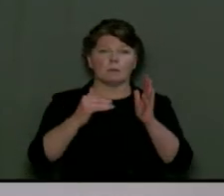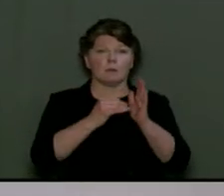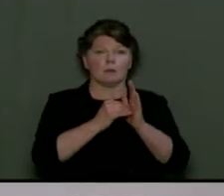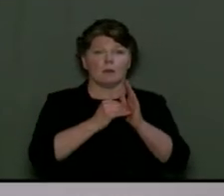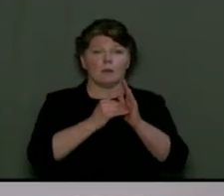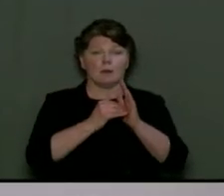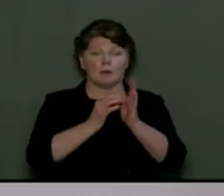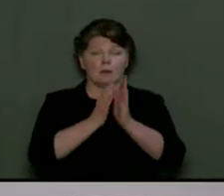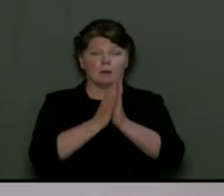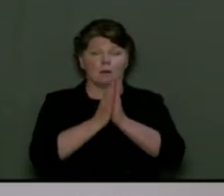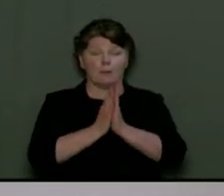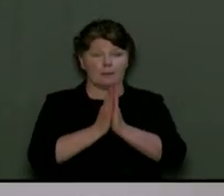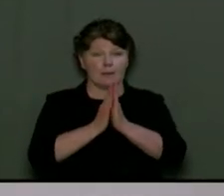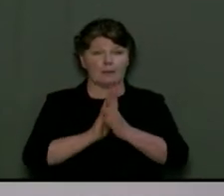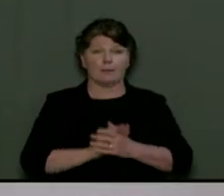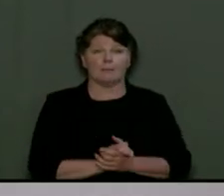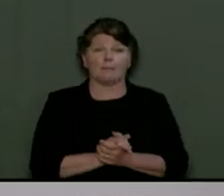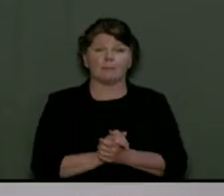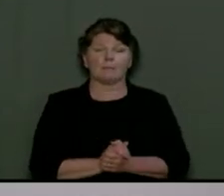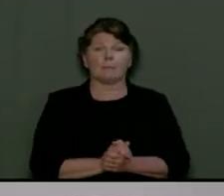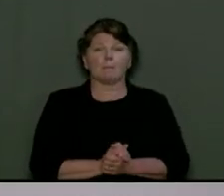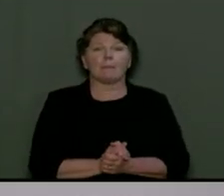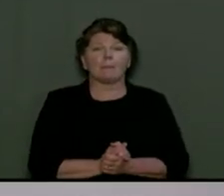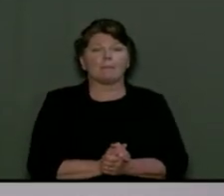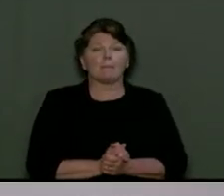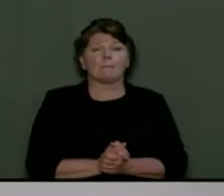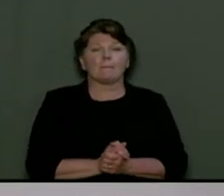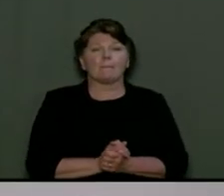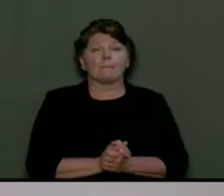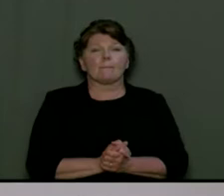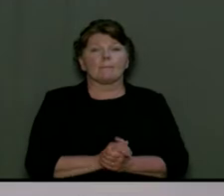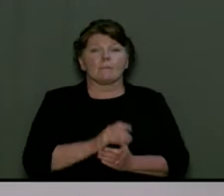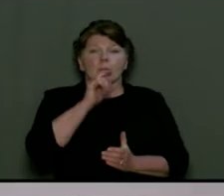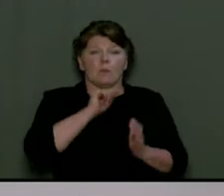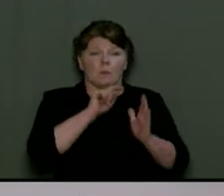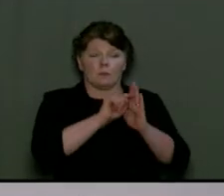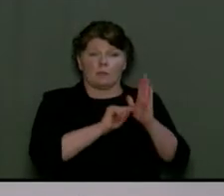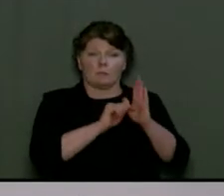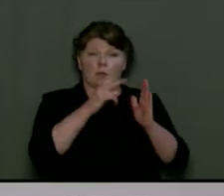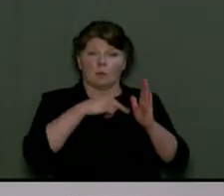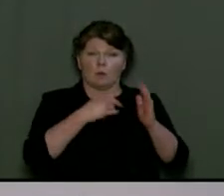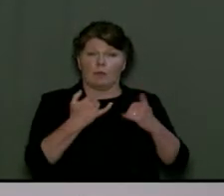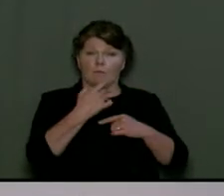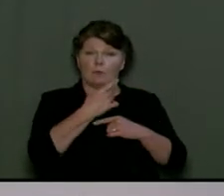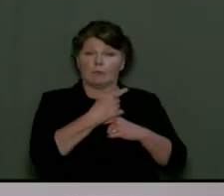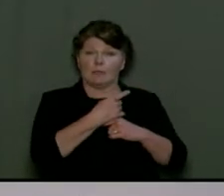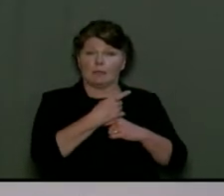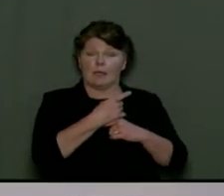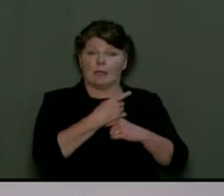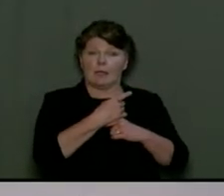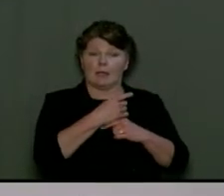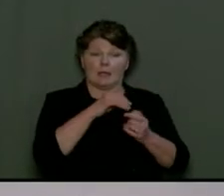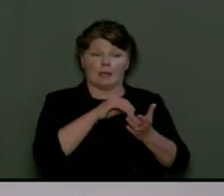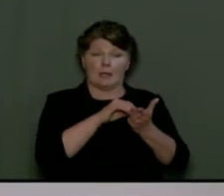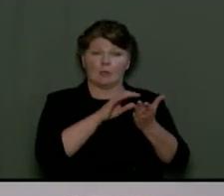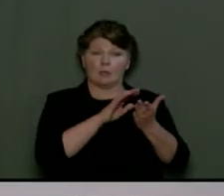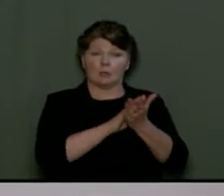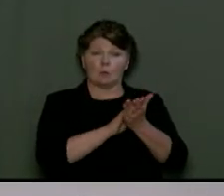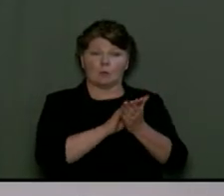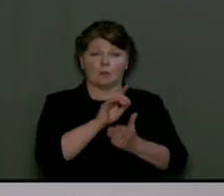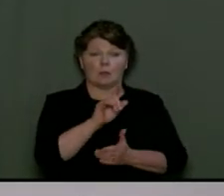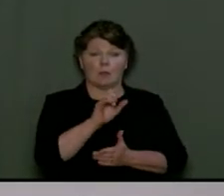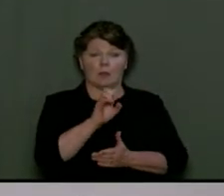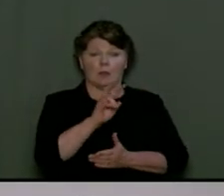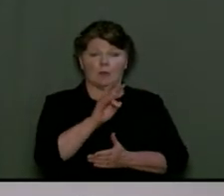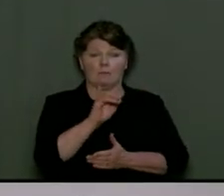Jesus Christ. Amen. Now, the Old Testament reading for today is written in Leviticus,